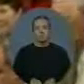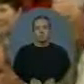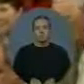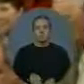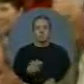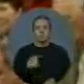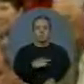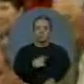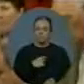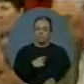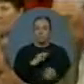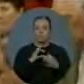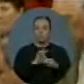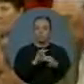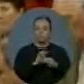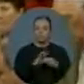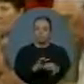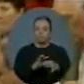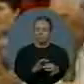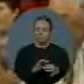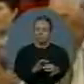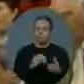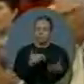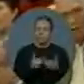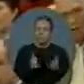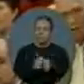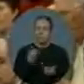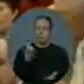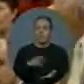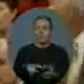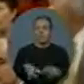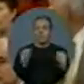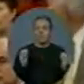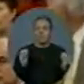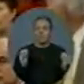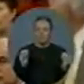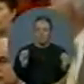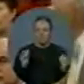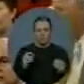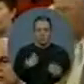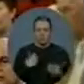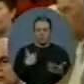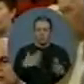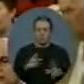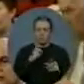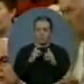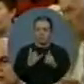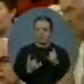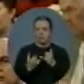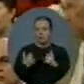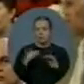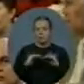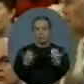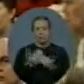Nations in the development of these evacuation plans. And, Mr. Speaker, I talked with each of the chiefs this weekend, as well as emergency